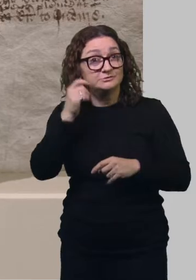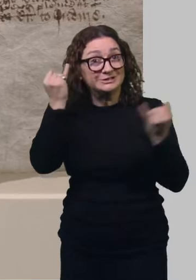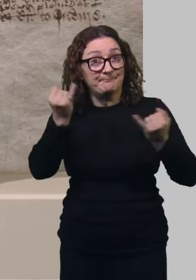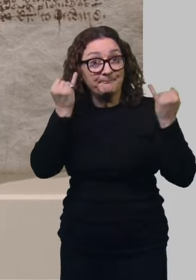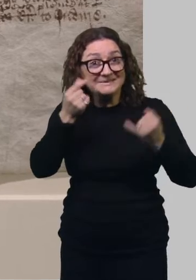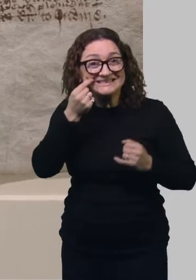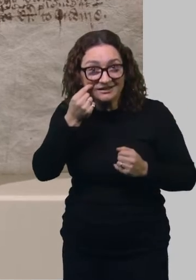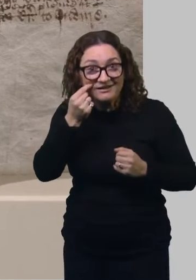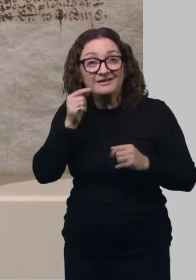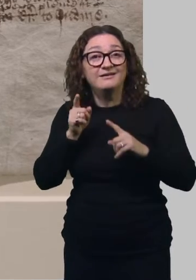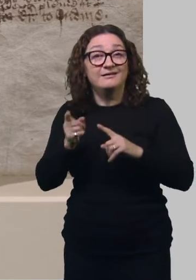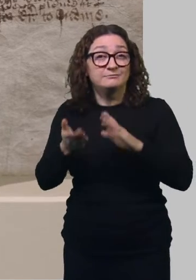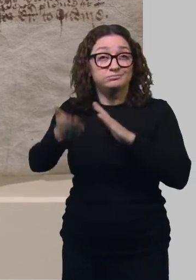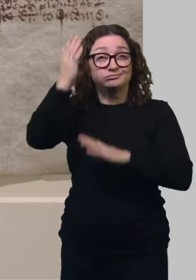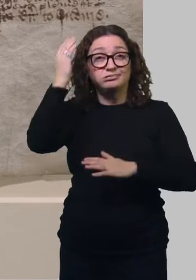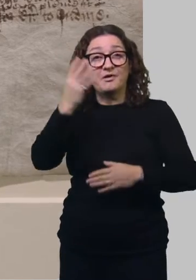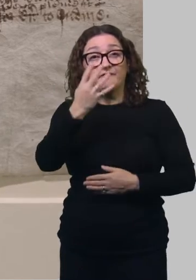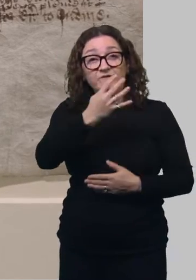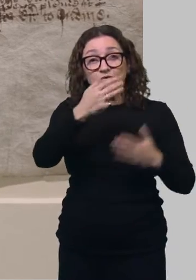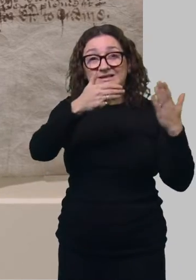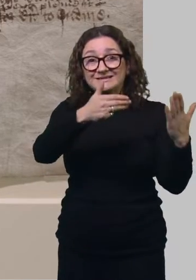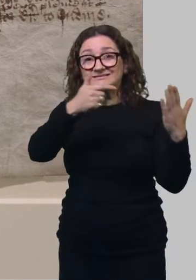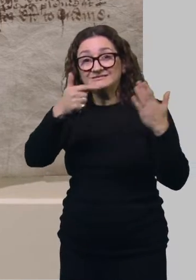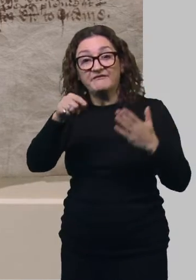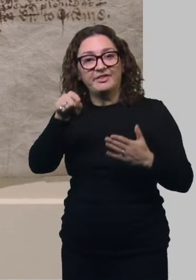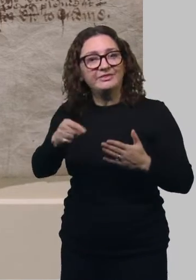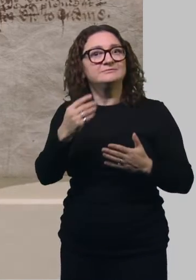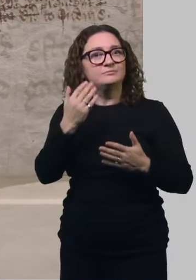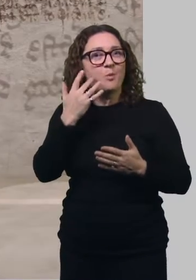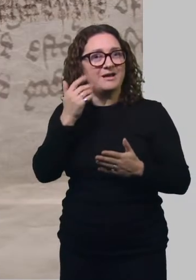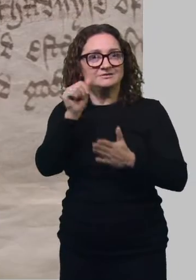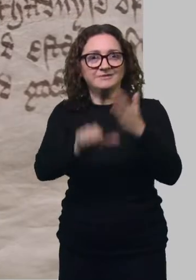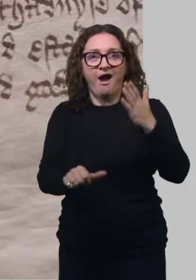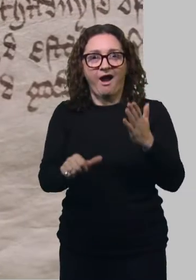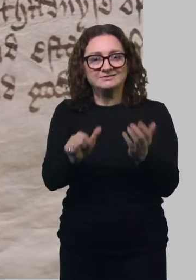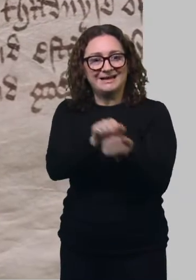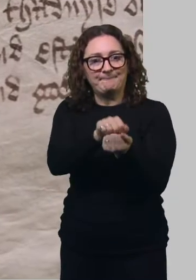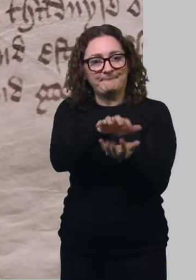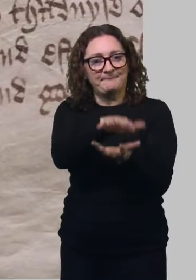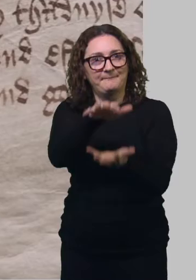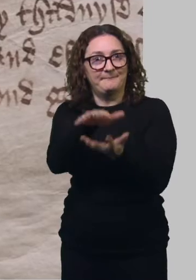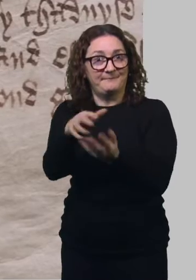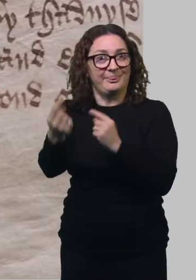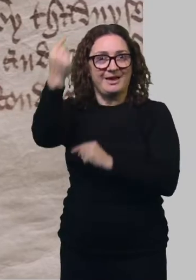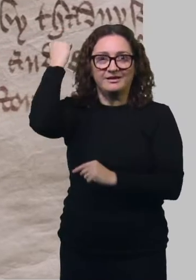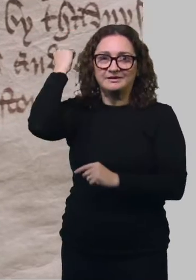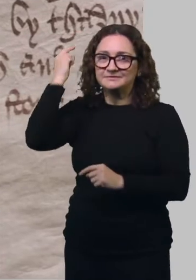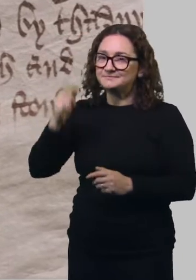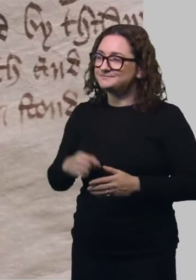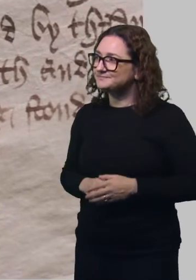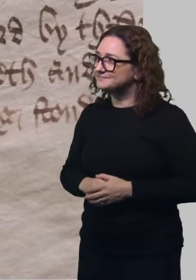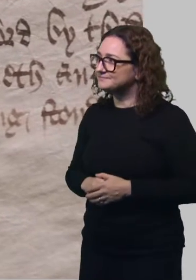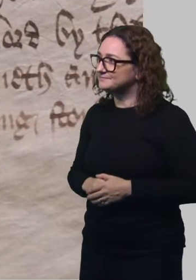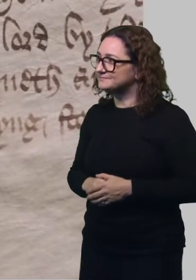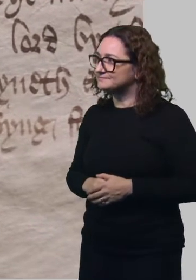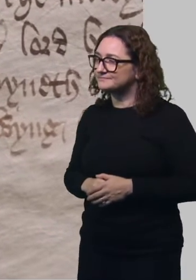act dates from 1497, which is when Parliament first started to collect records and store them in Westminster. It's about